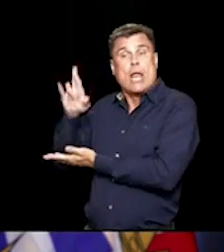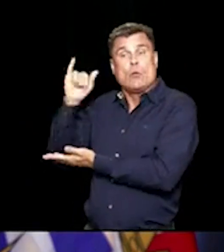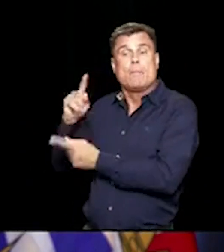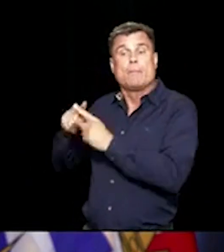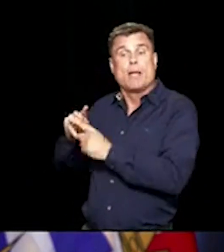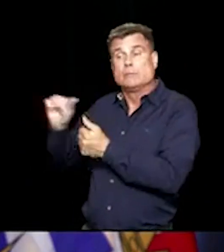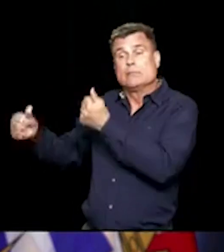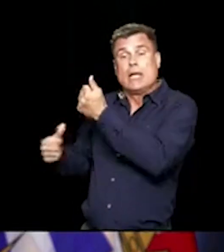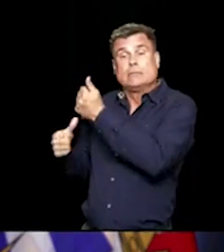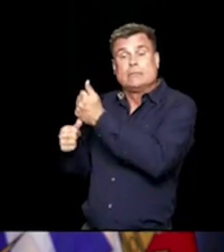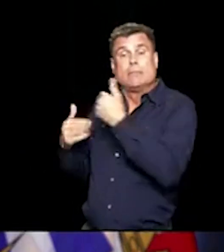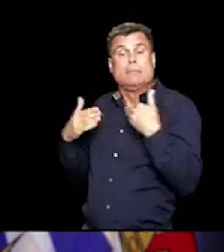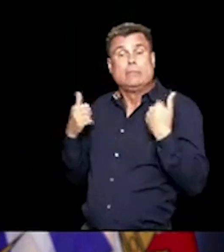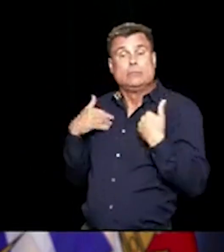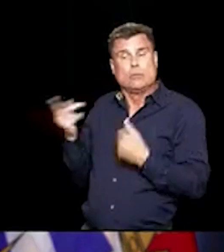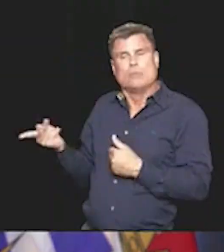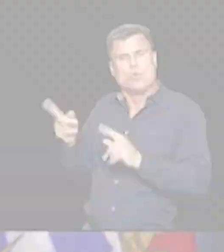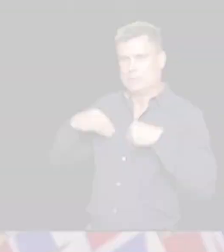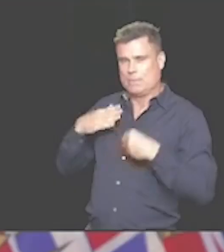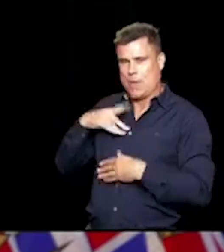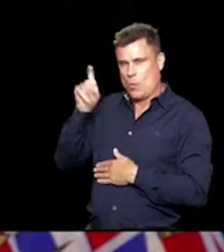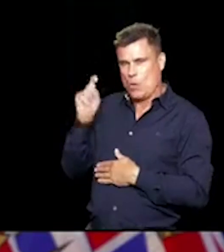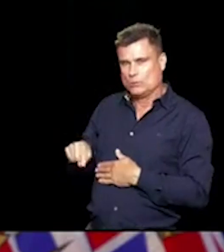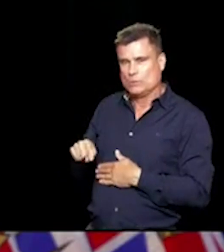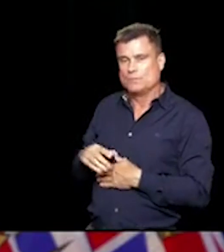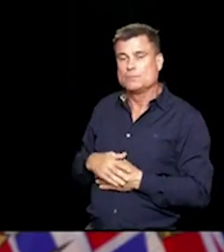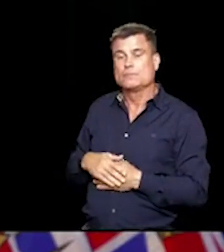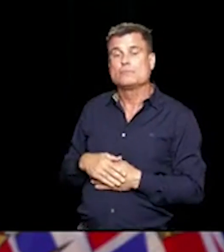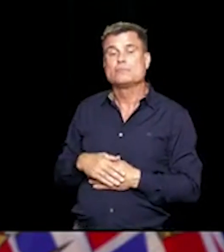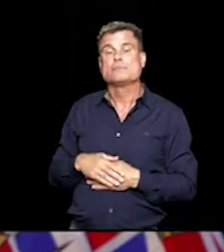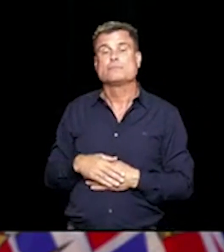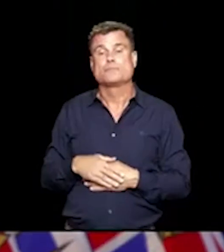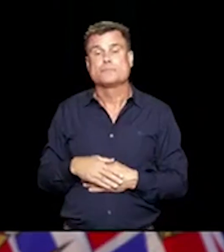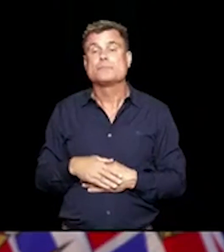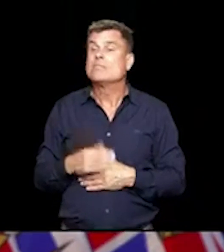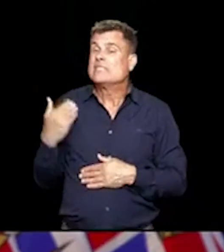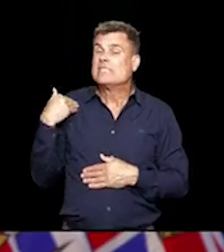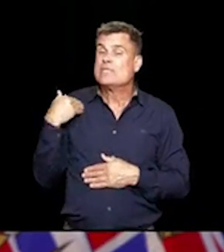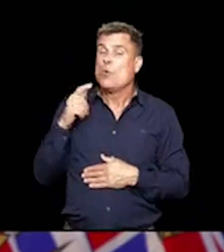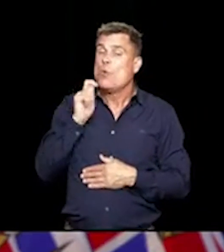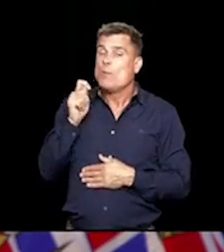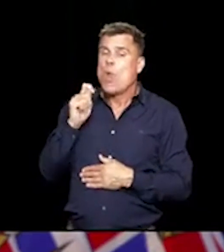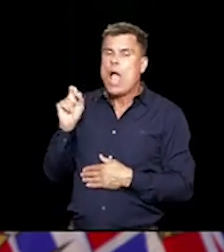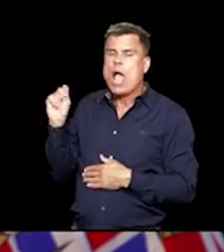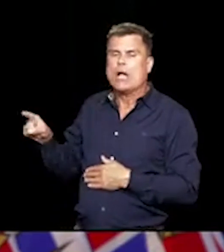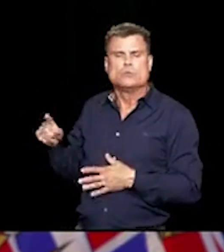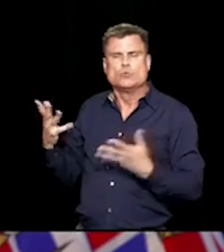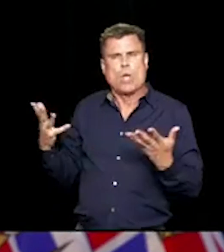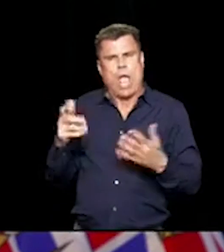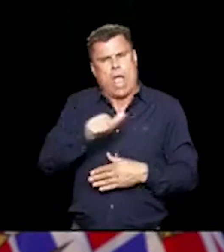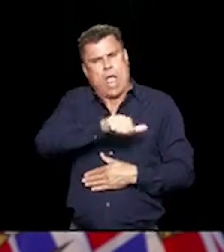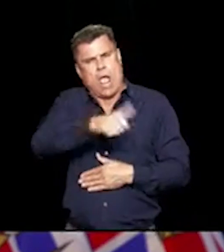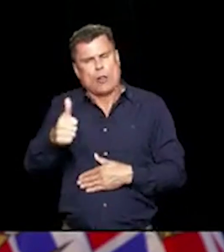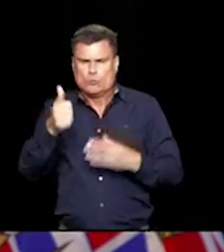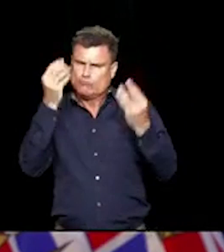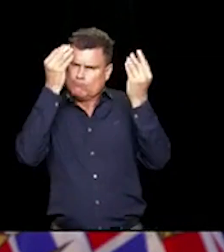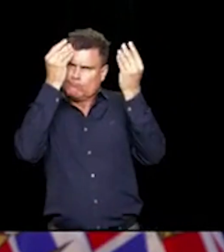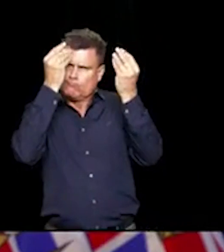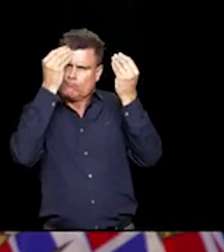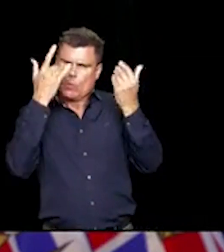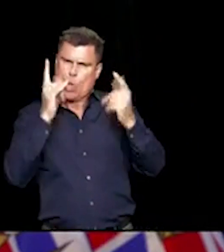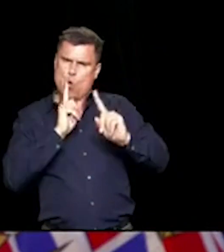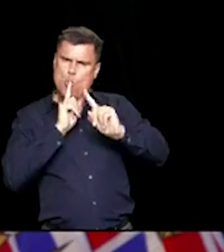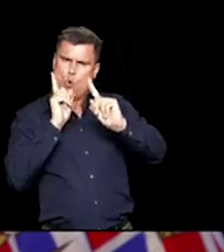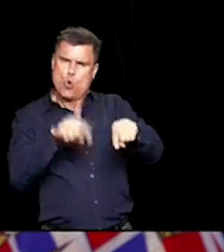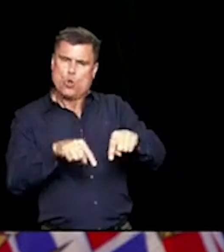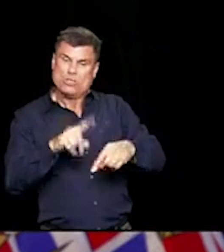led the enterprise from a government perspective. Vaughn Palmer did ask what other measures you may have been considering. It sounds like if